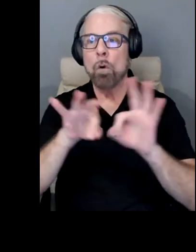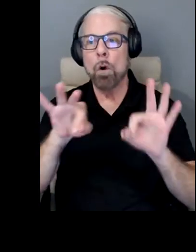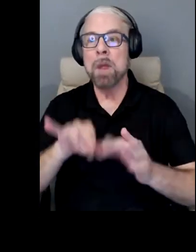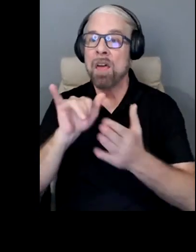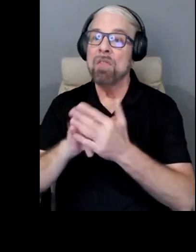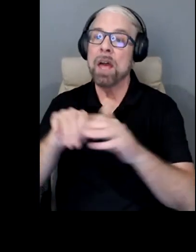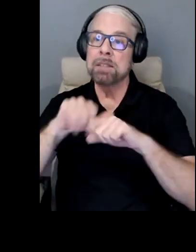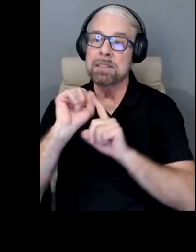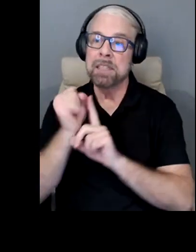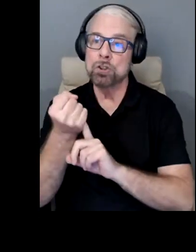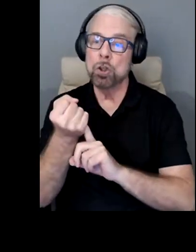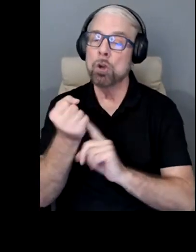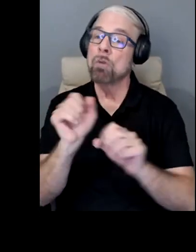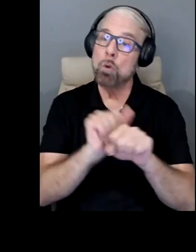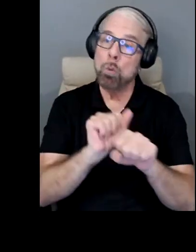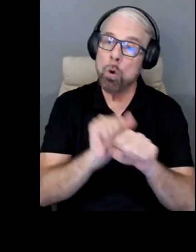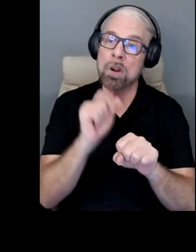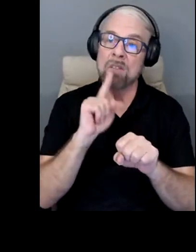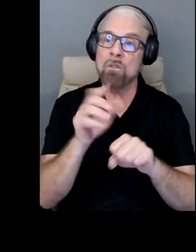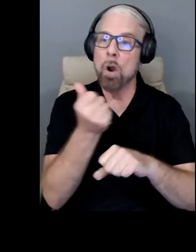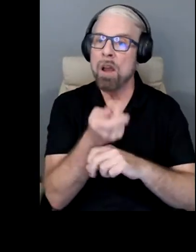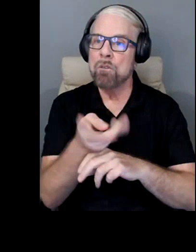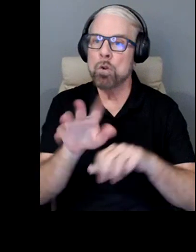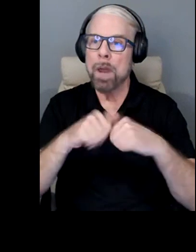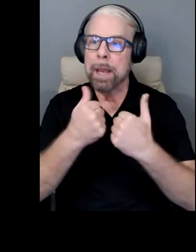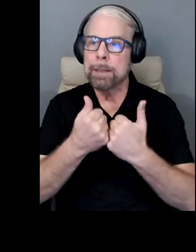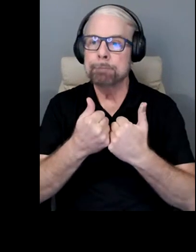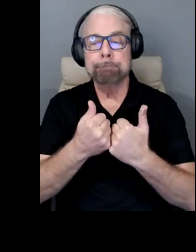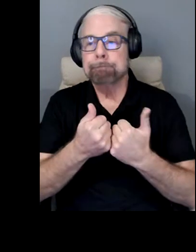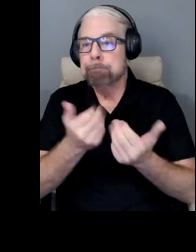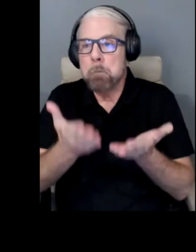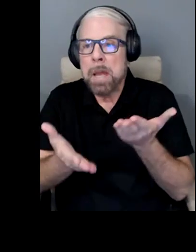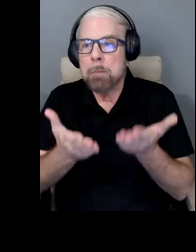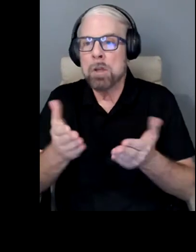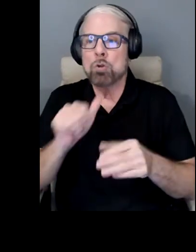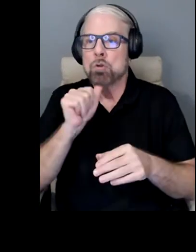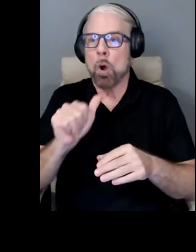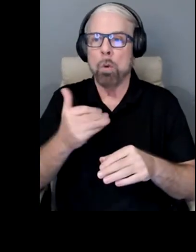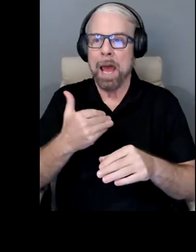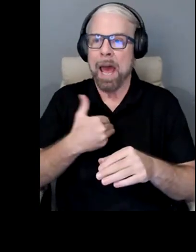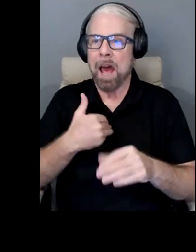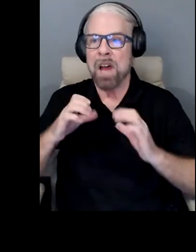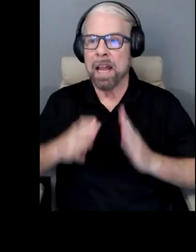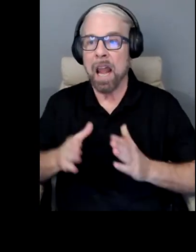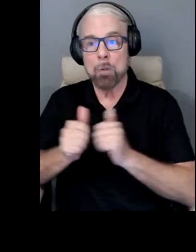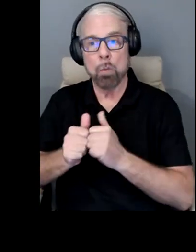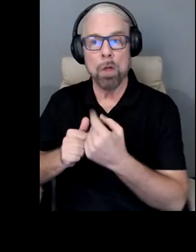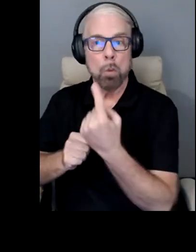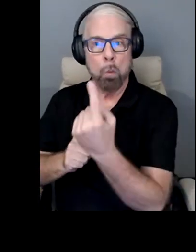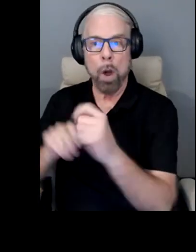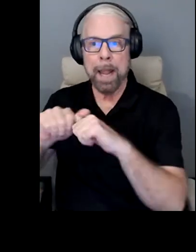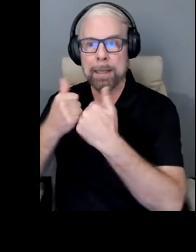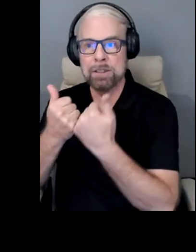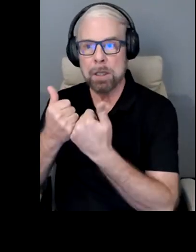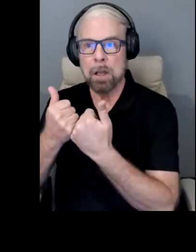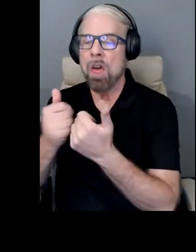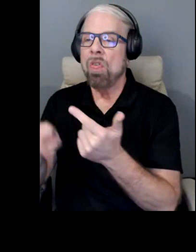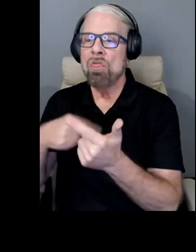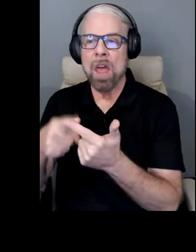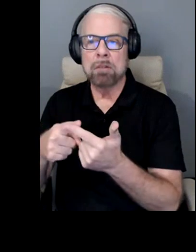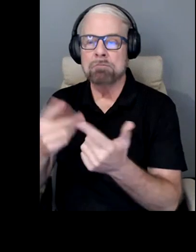if you're working for a couple of agencies and you don't have any currently have any clients with one of those agencies, then you'll